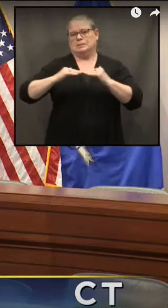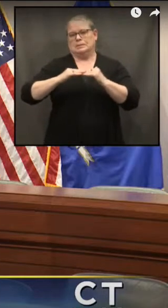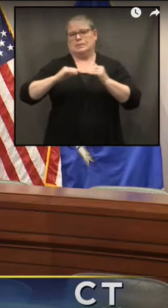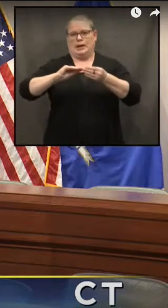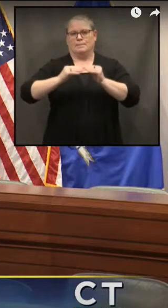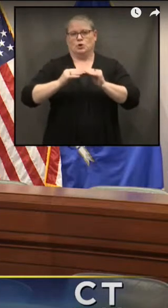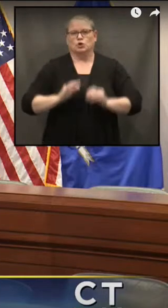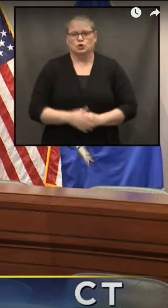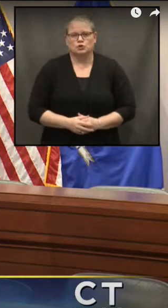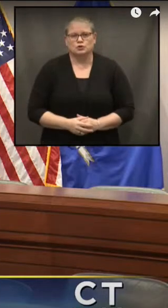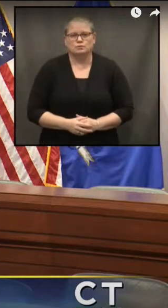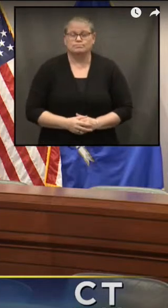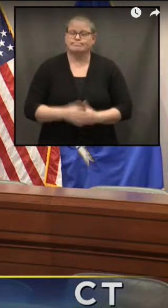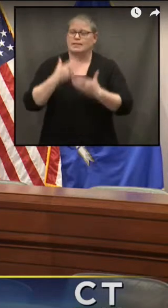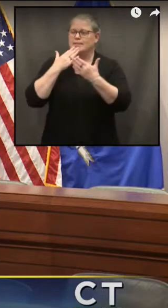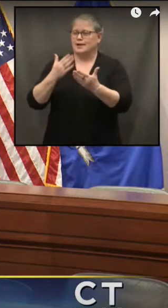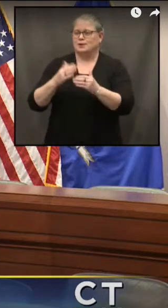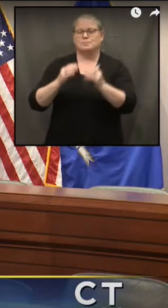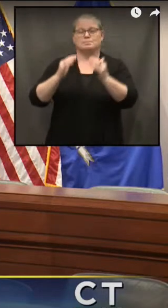The Connecticut Mirror.